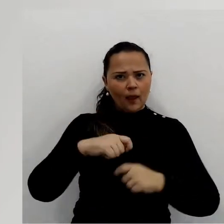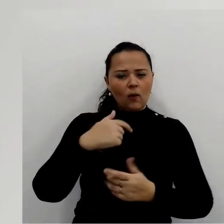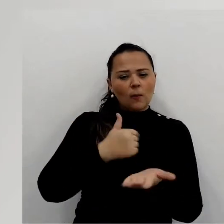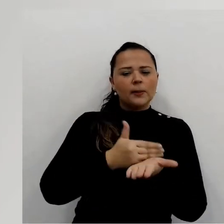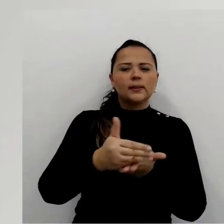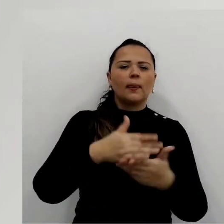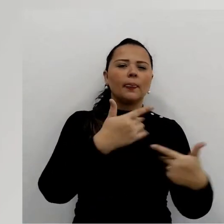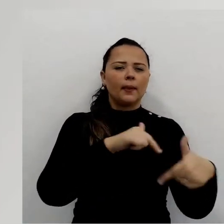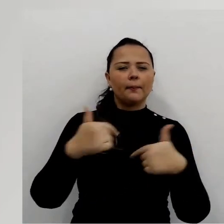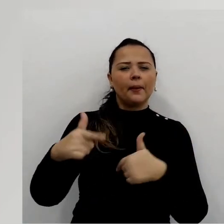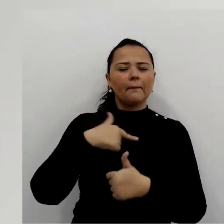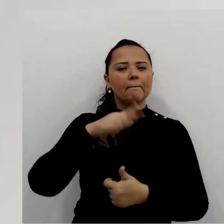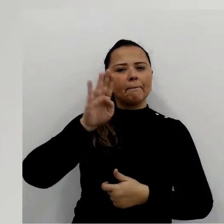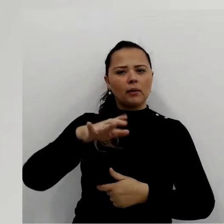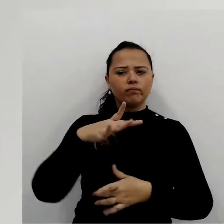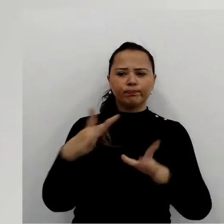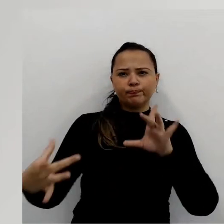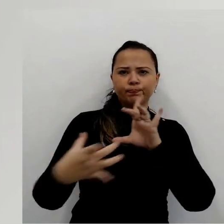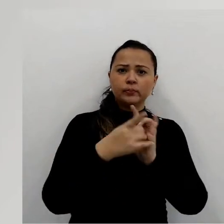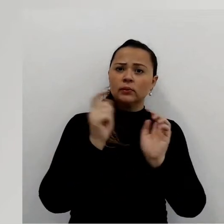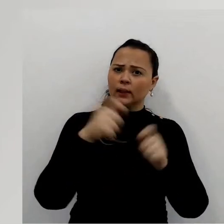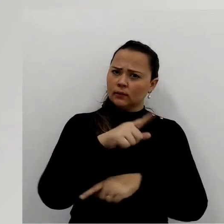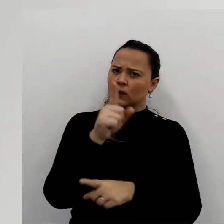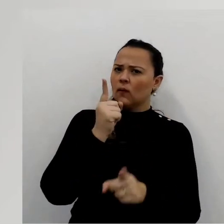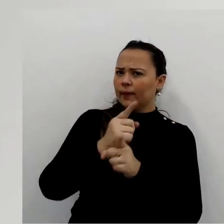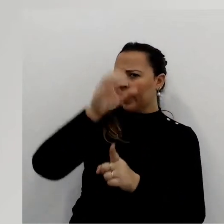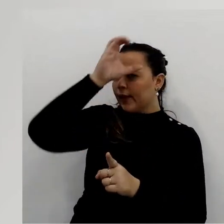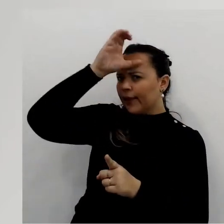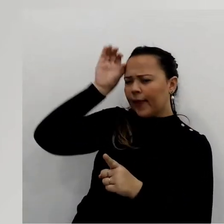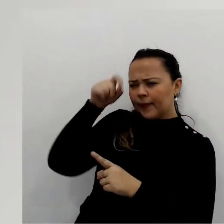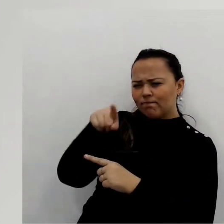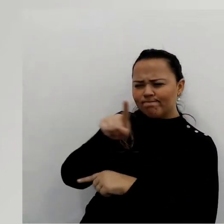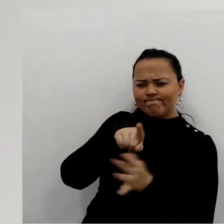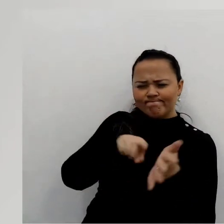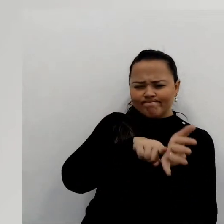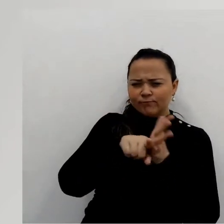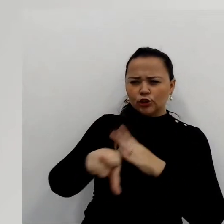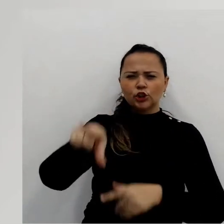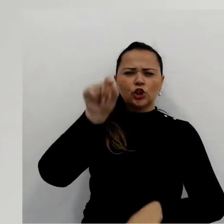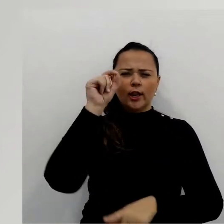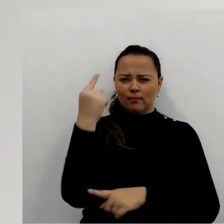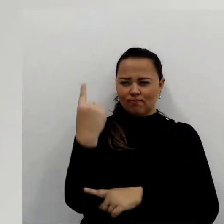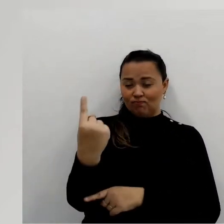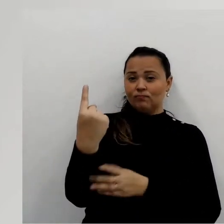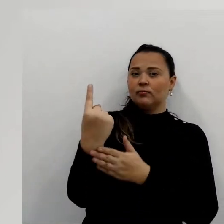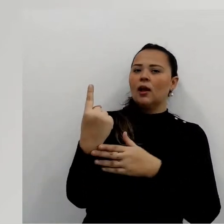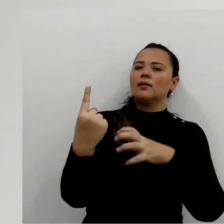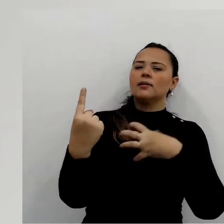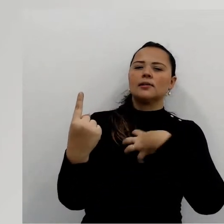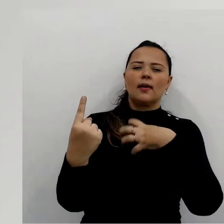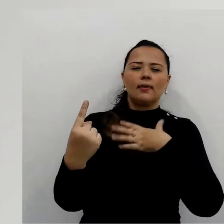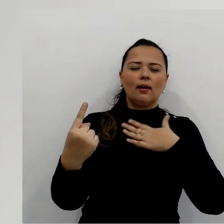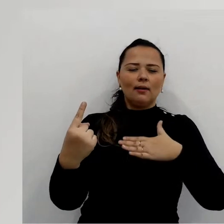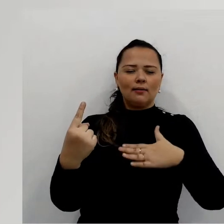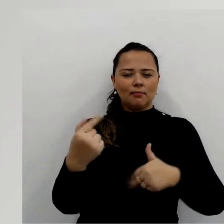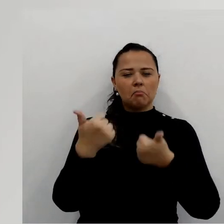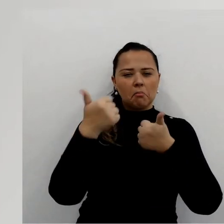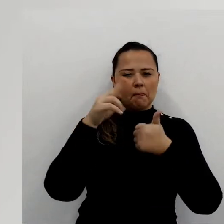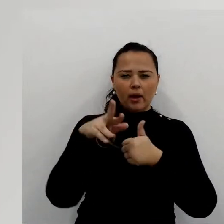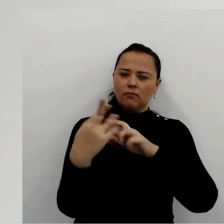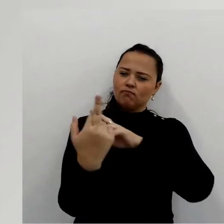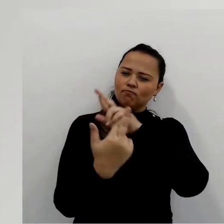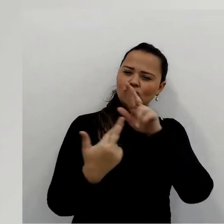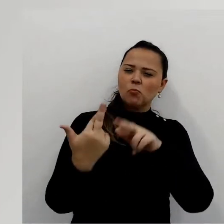a client, you pick a client, usually one that you're very comfortable with. They're comfortable with you. It's a good, solid relationship. And you work with